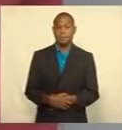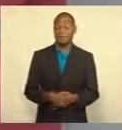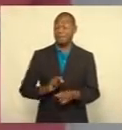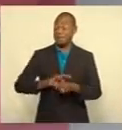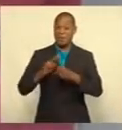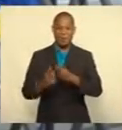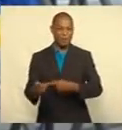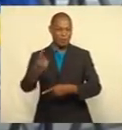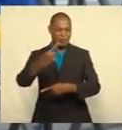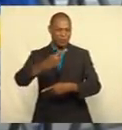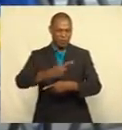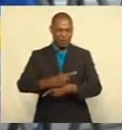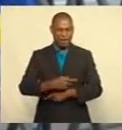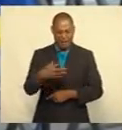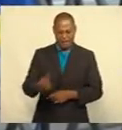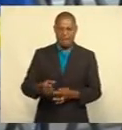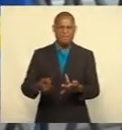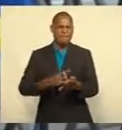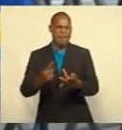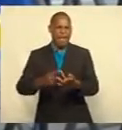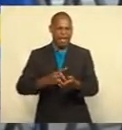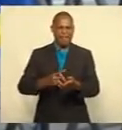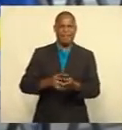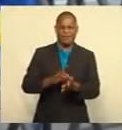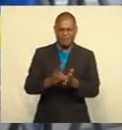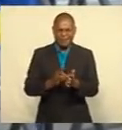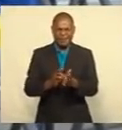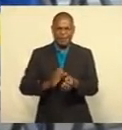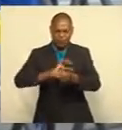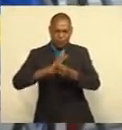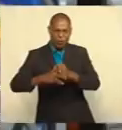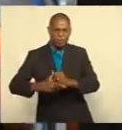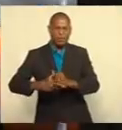In the news tonight, we have another confirmed case of COVID-19.